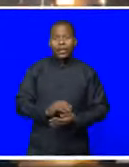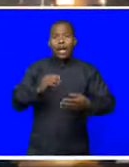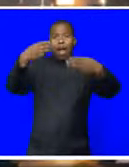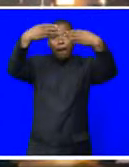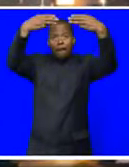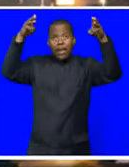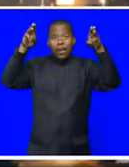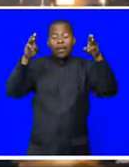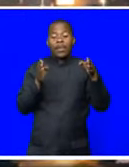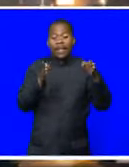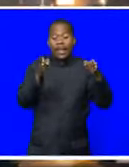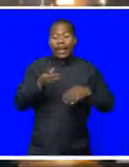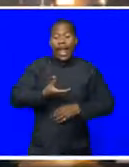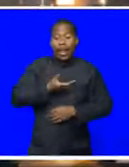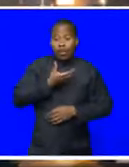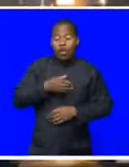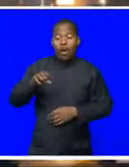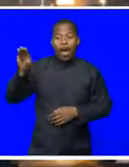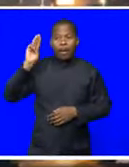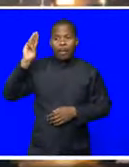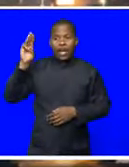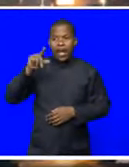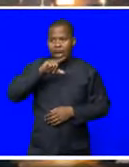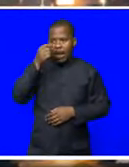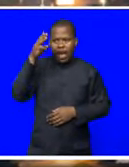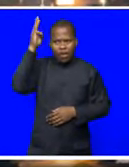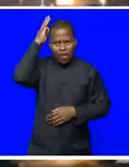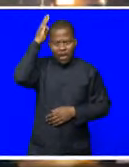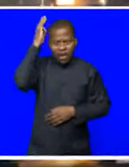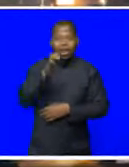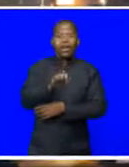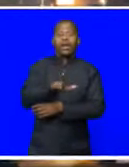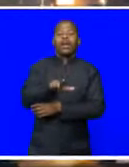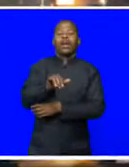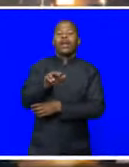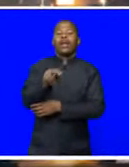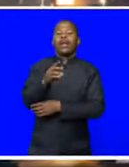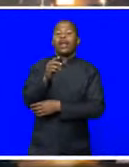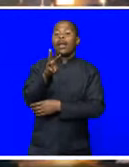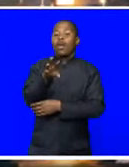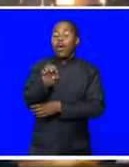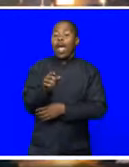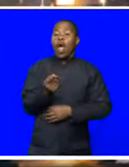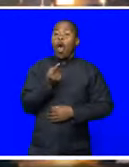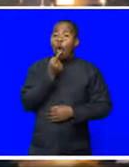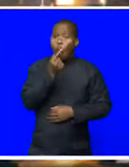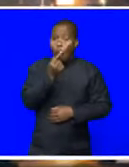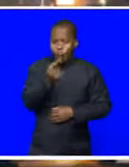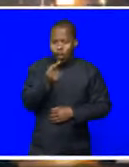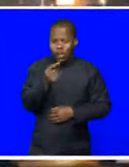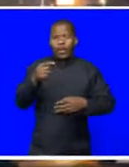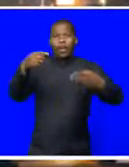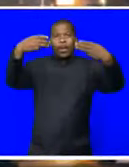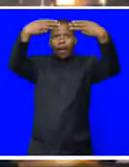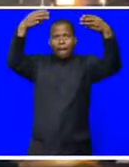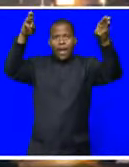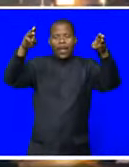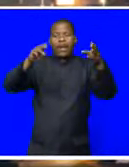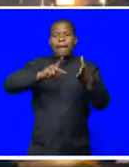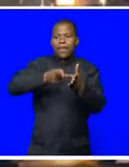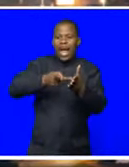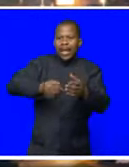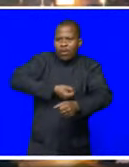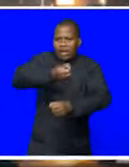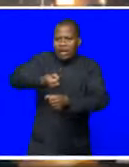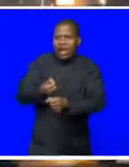The Senate President Lindiwe Dlamini says the launch of the Eswatini Parliament Strategic Plan and new website sets a pathway for an effective legislature